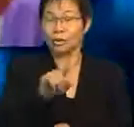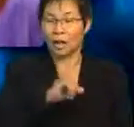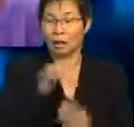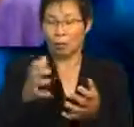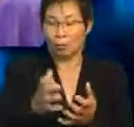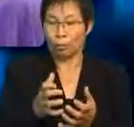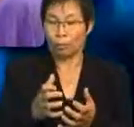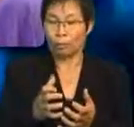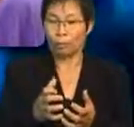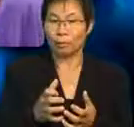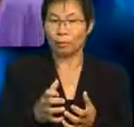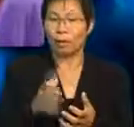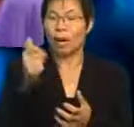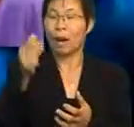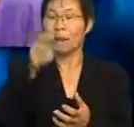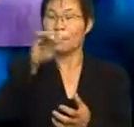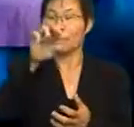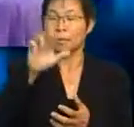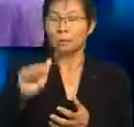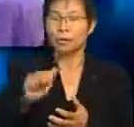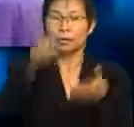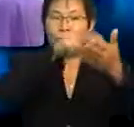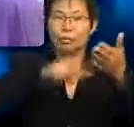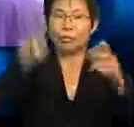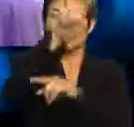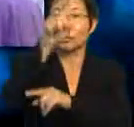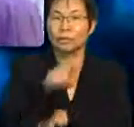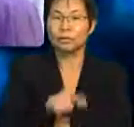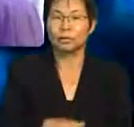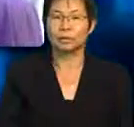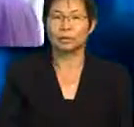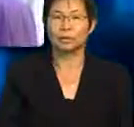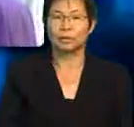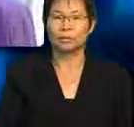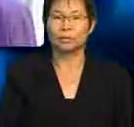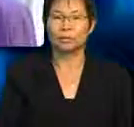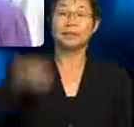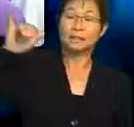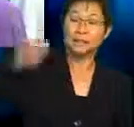Okay, for the question, I want Amira to read the question.